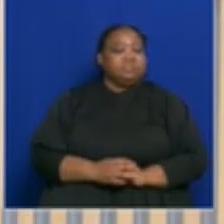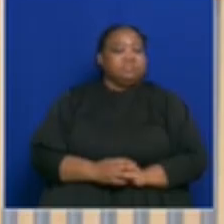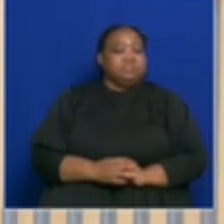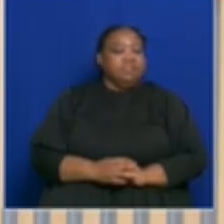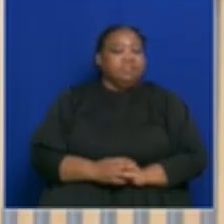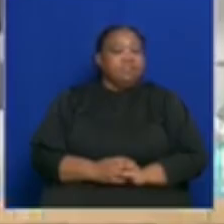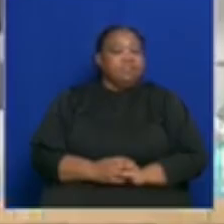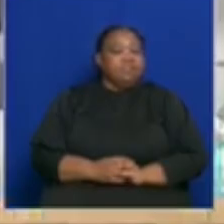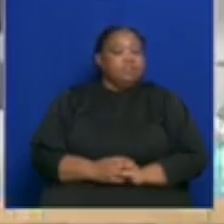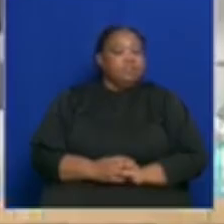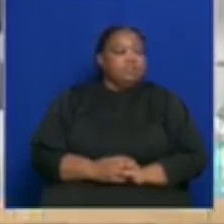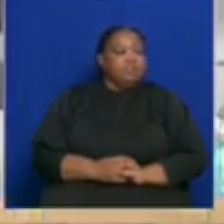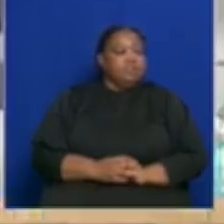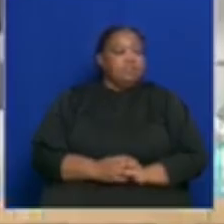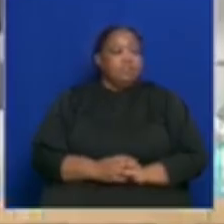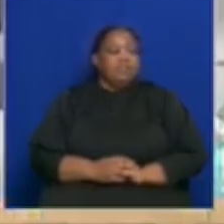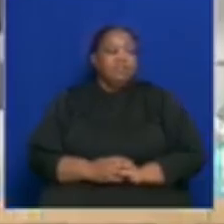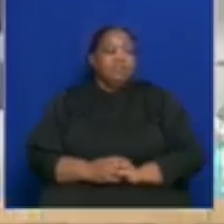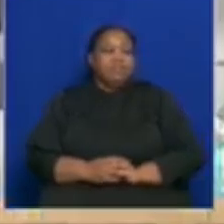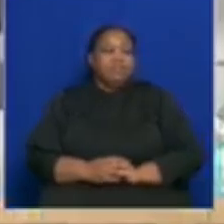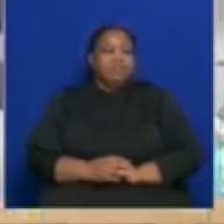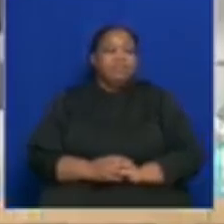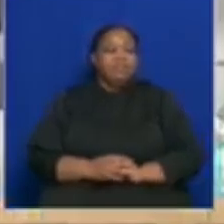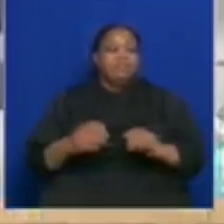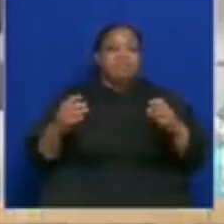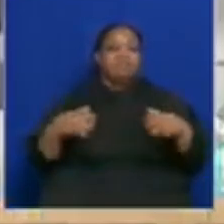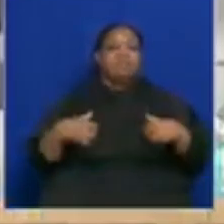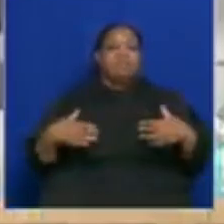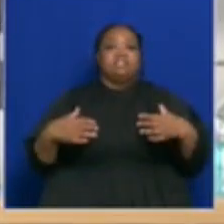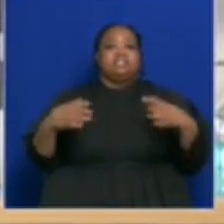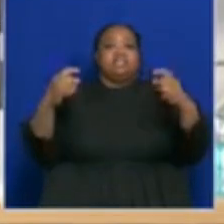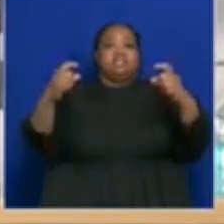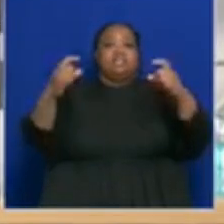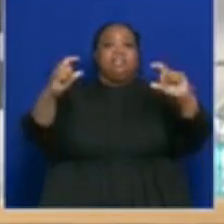that from your paragraph 14